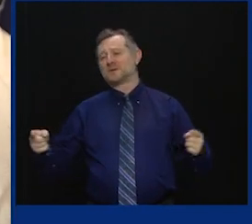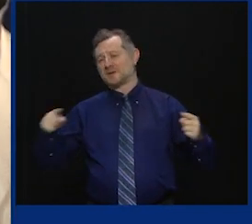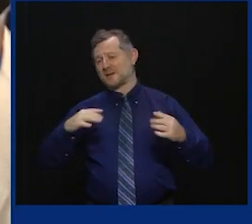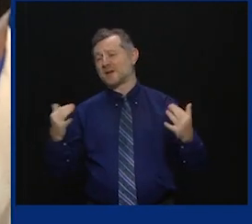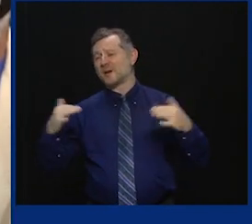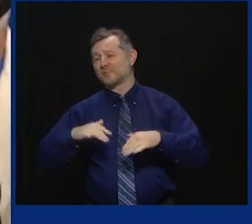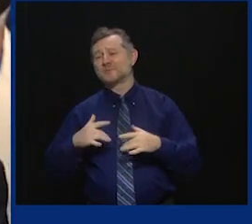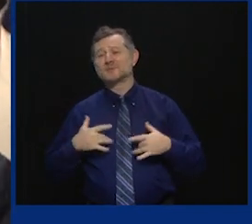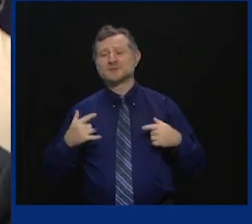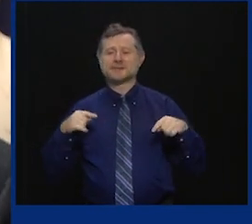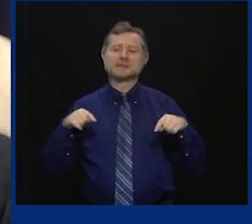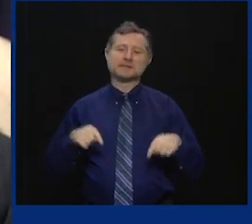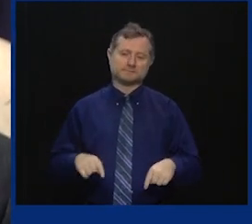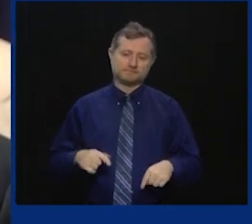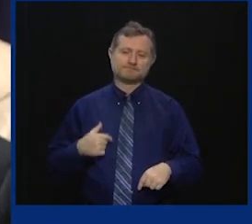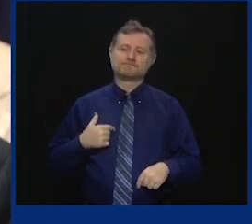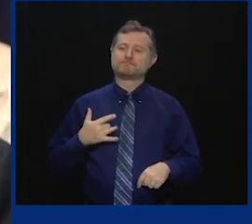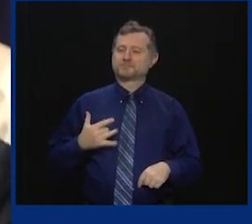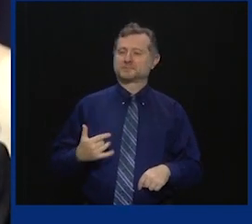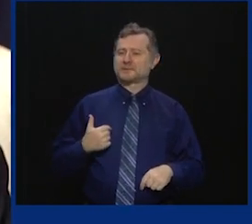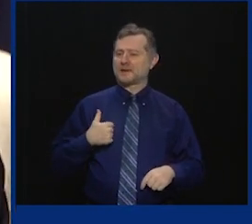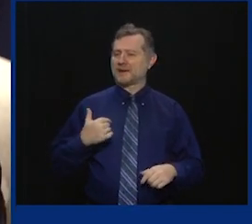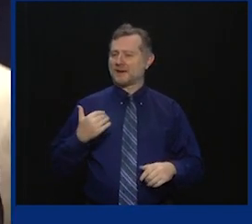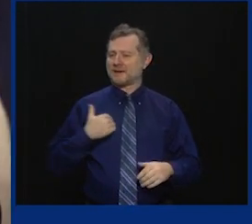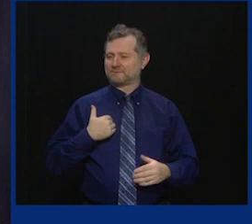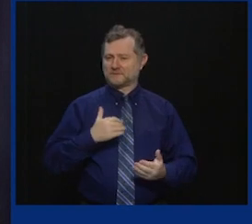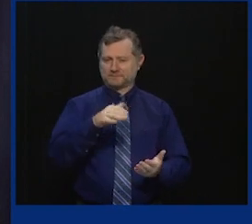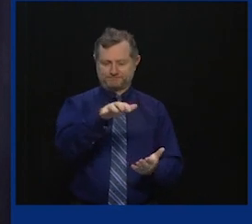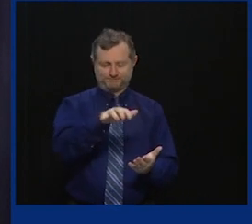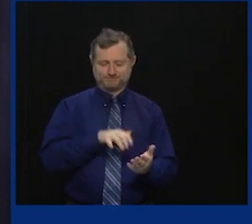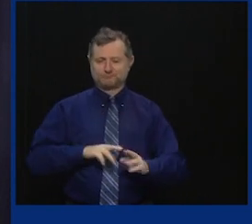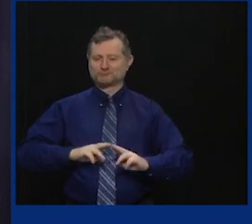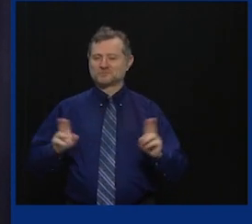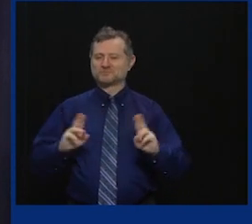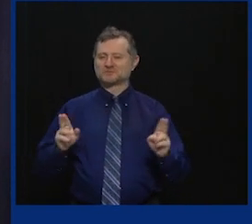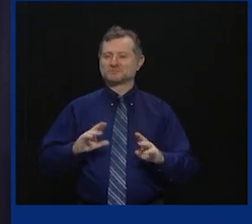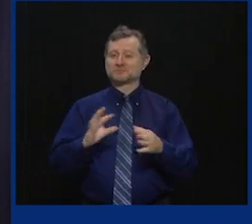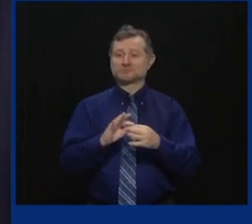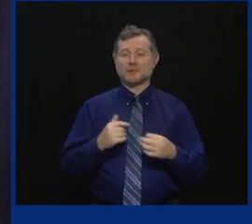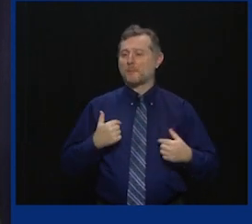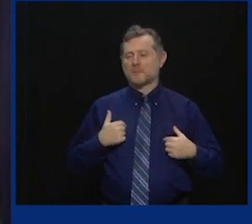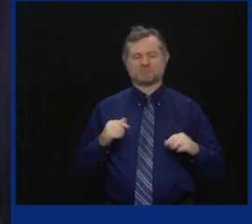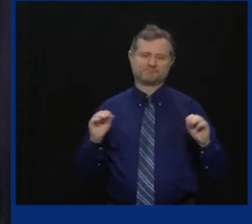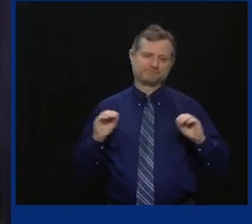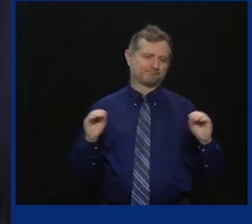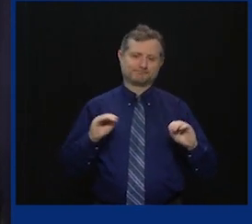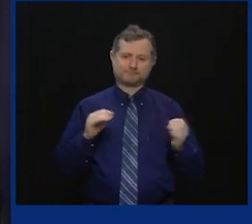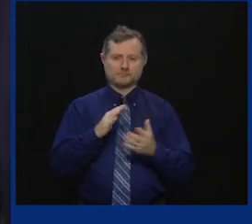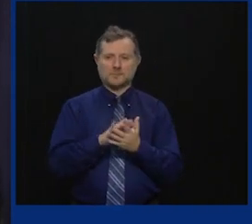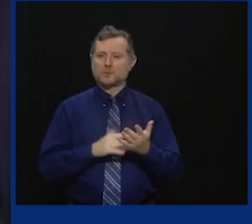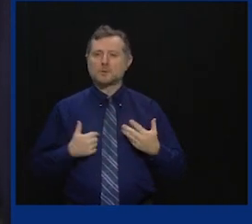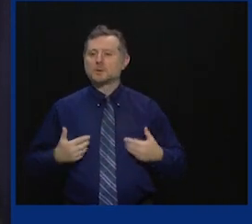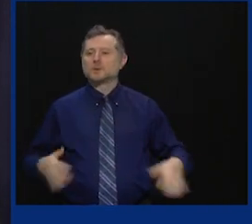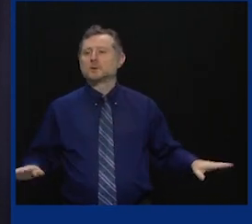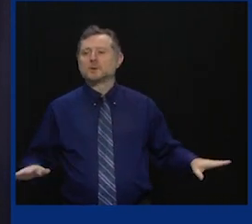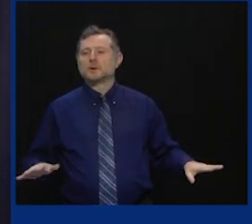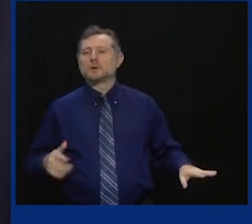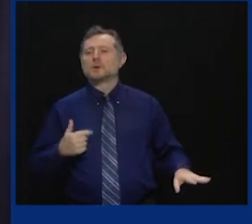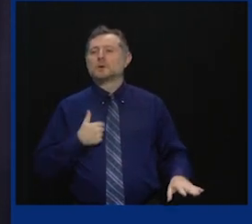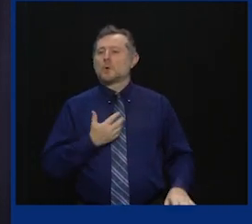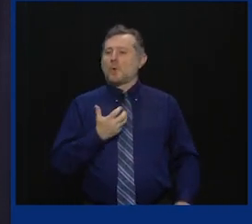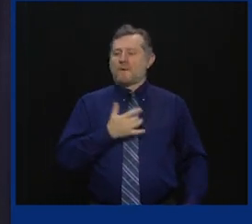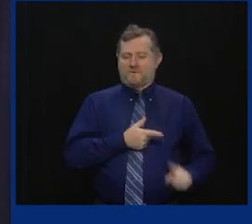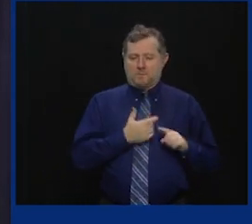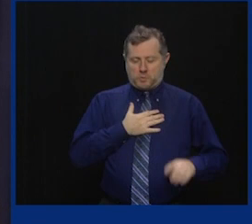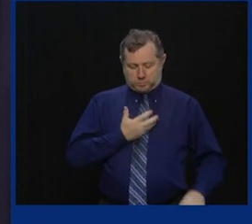usually have something prepared. But I didn't want to be prepared because I wanted to come from my heart, because I'm not just